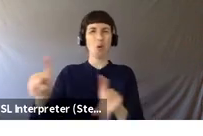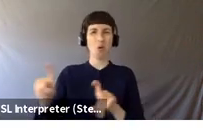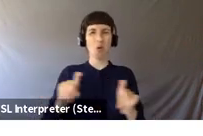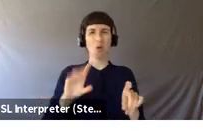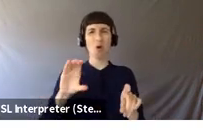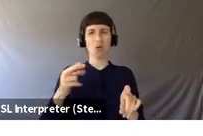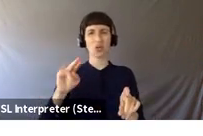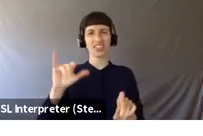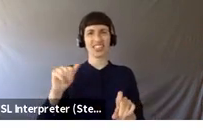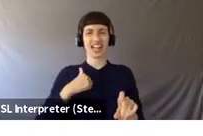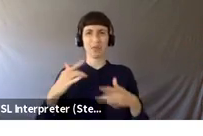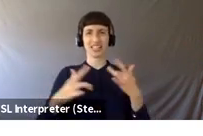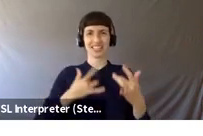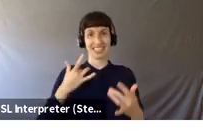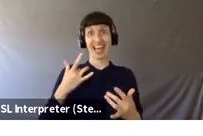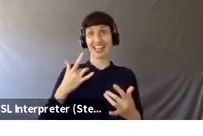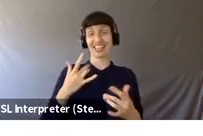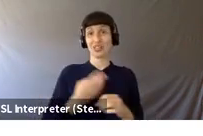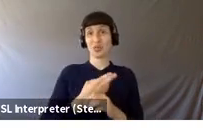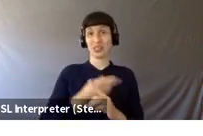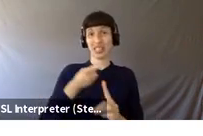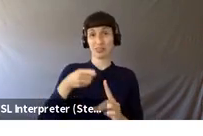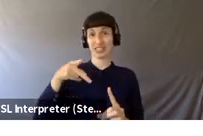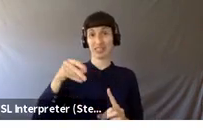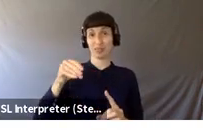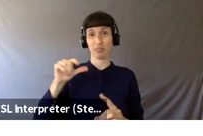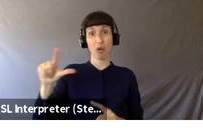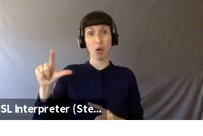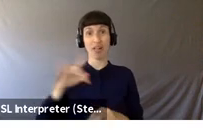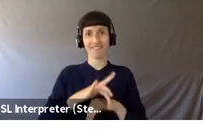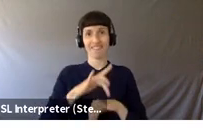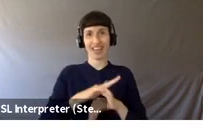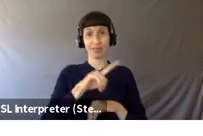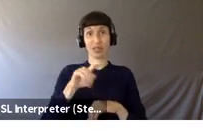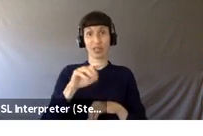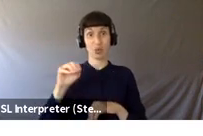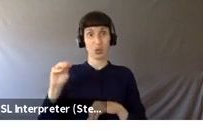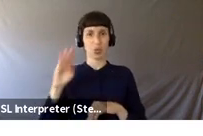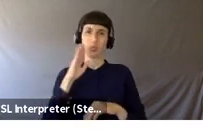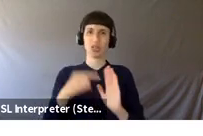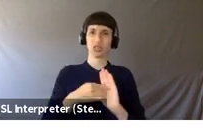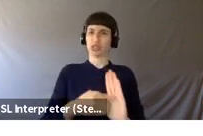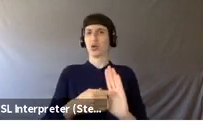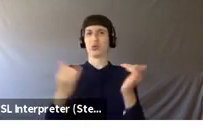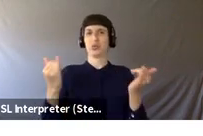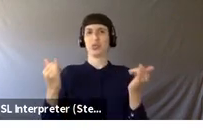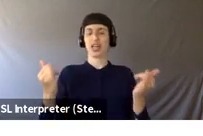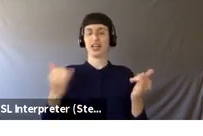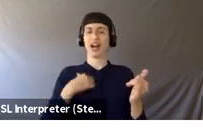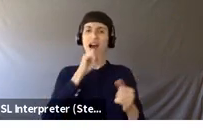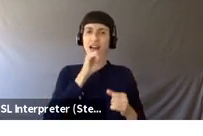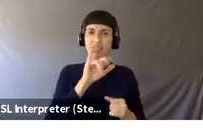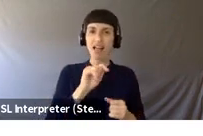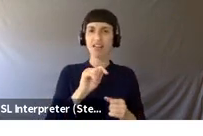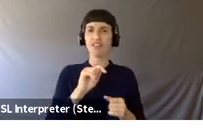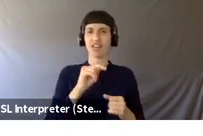the poll that's available within Zoom. For those of you who are using Zoom, we're going to show that off today. I love it, Christina, that we're mindful and trying